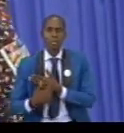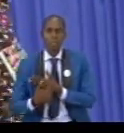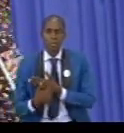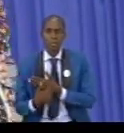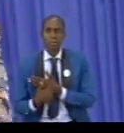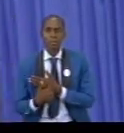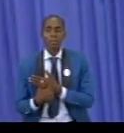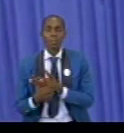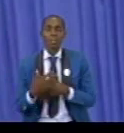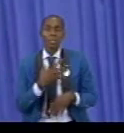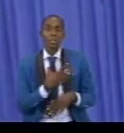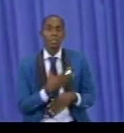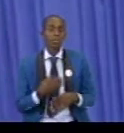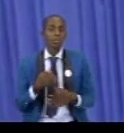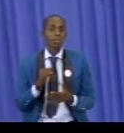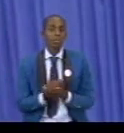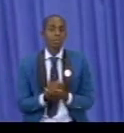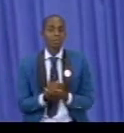that one,